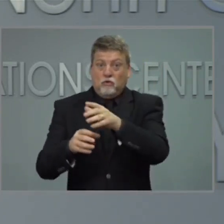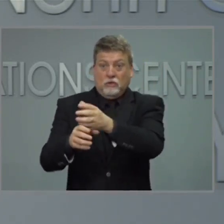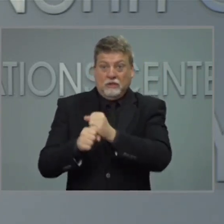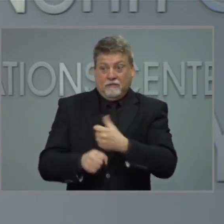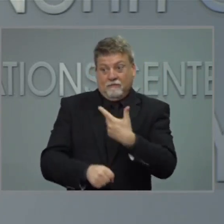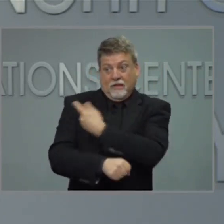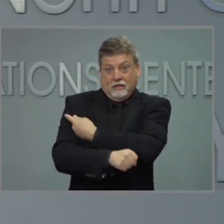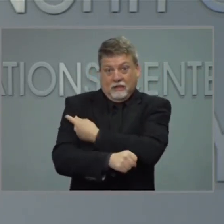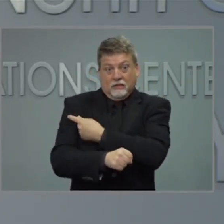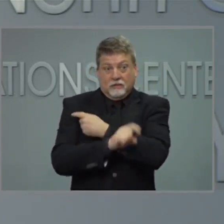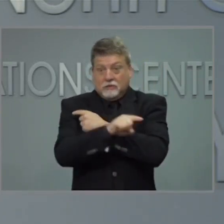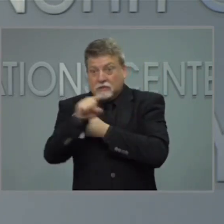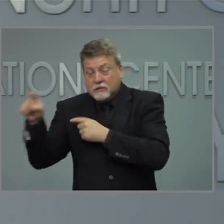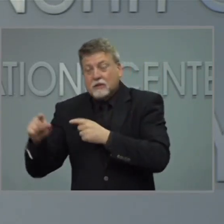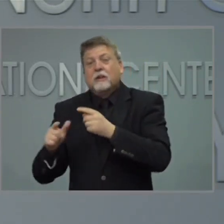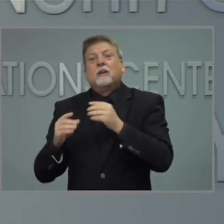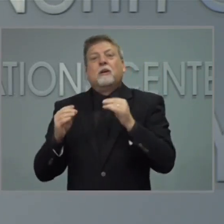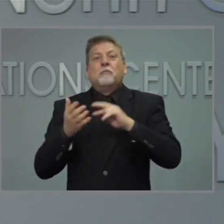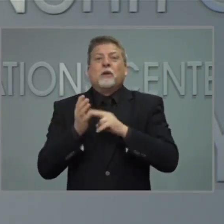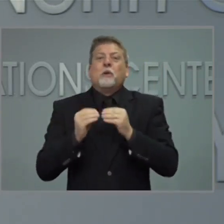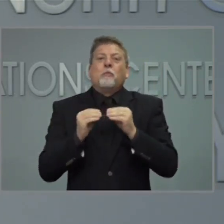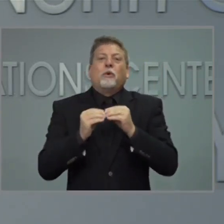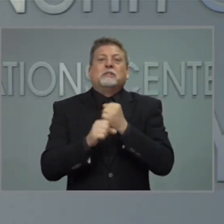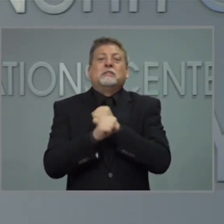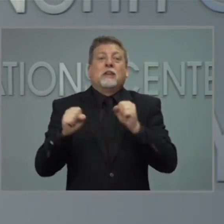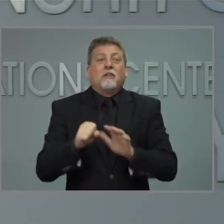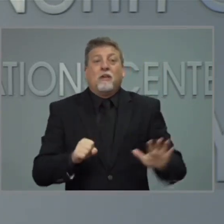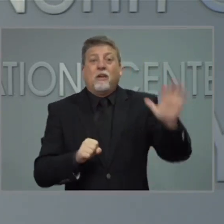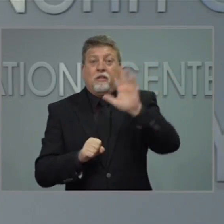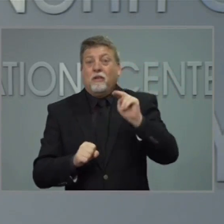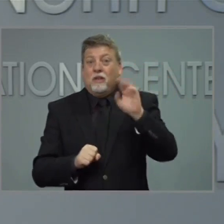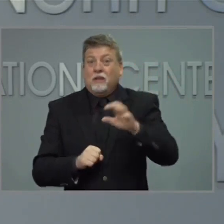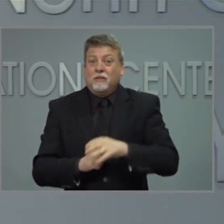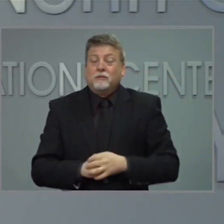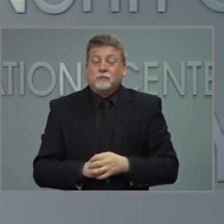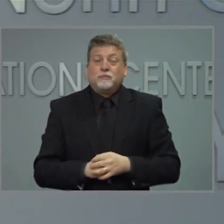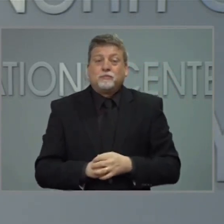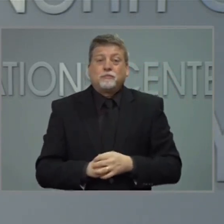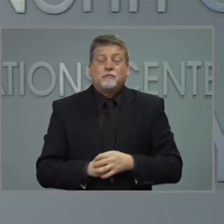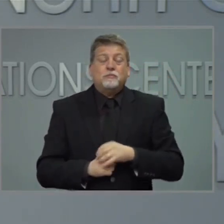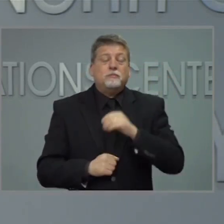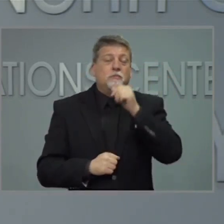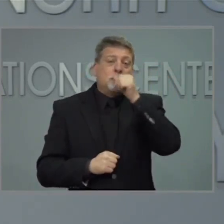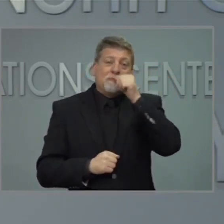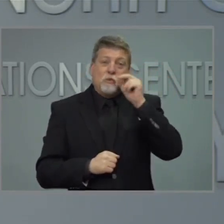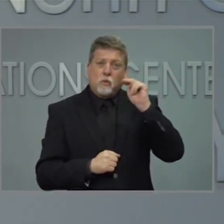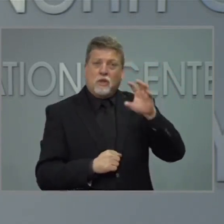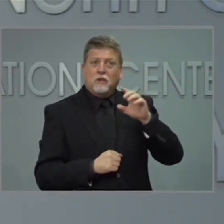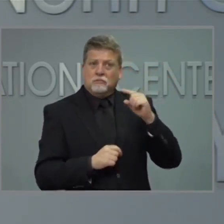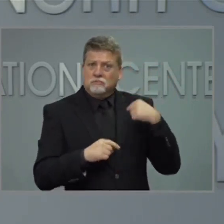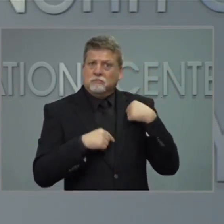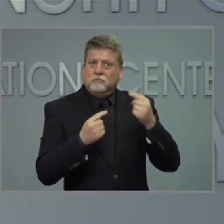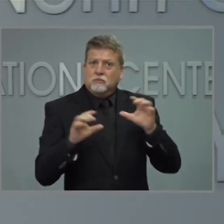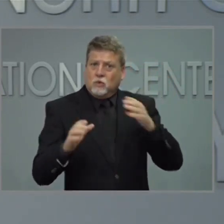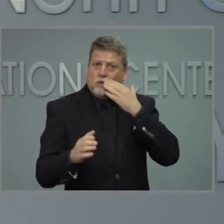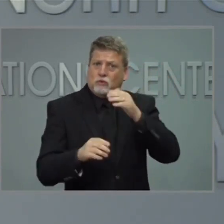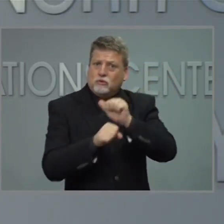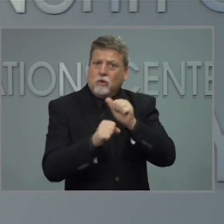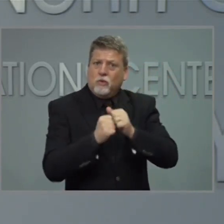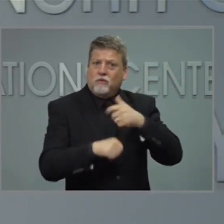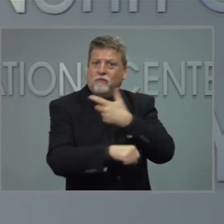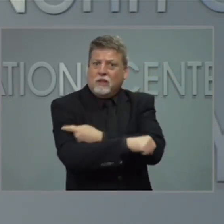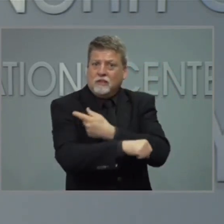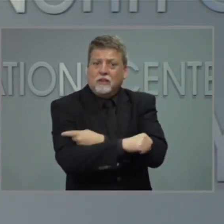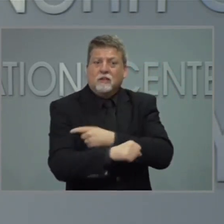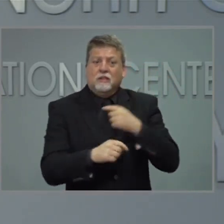do. North Carolina continues to make progress on that front. As of today, more than 5.2 million vaccinations